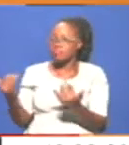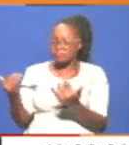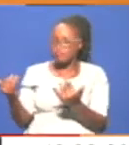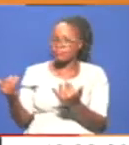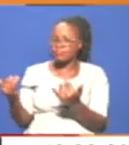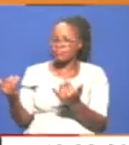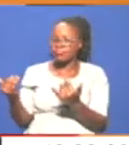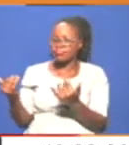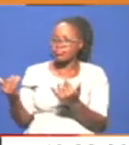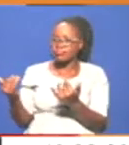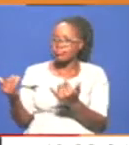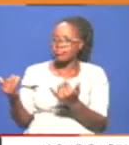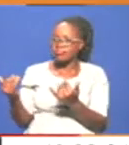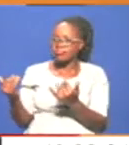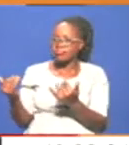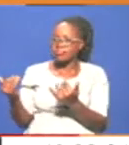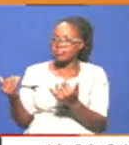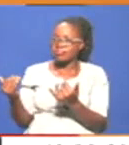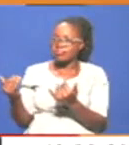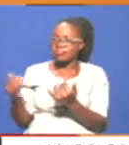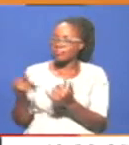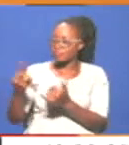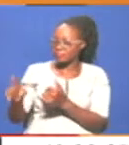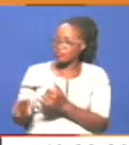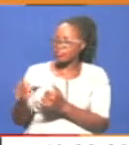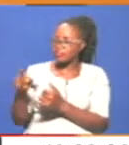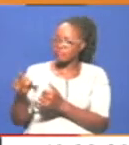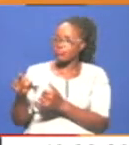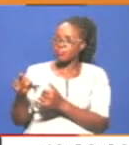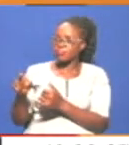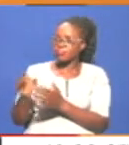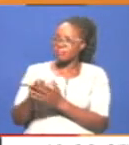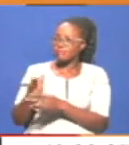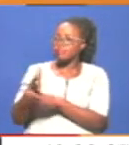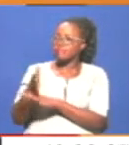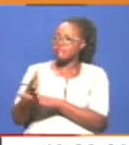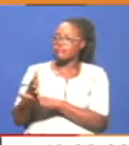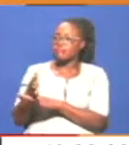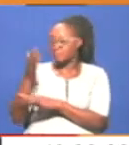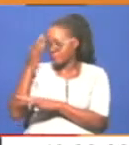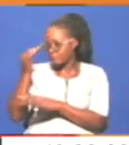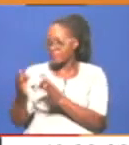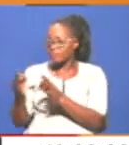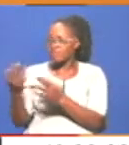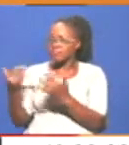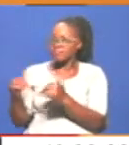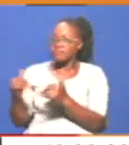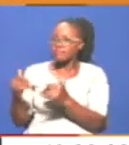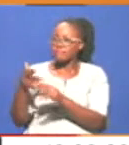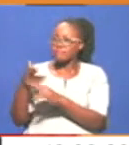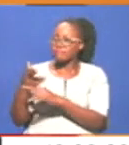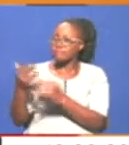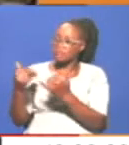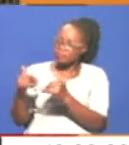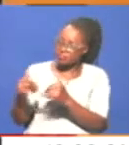been something that you need to look at is the element of cheating. Because if I am playing an opponent who is, let's